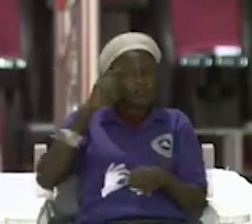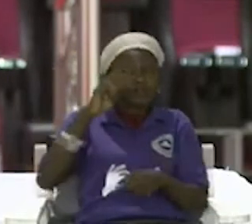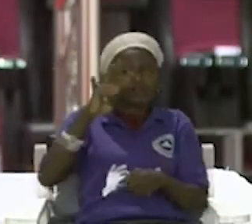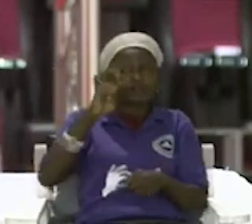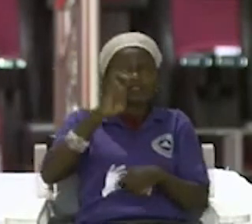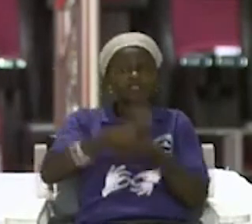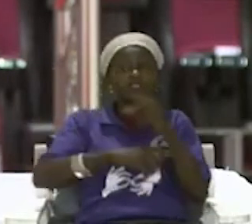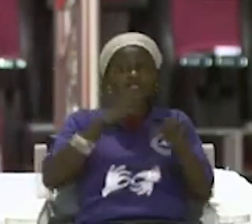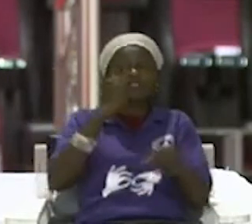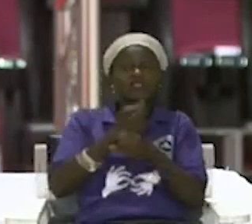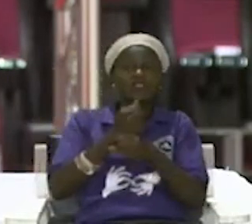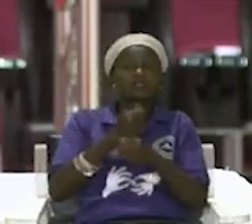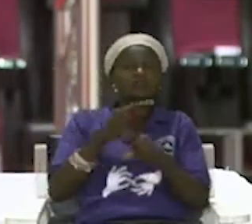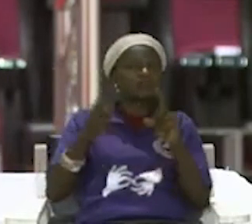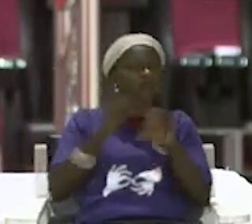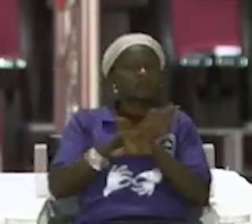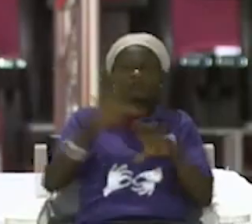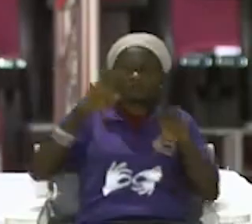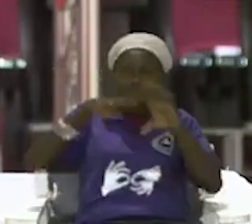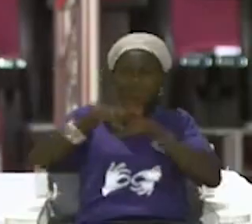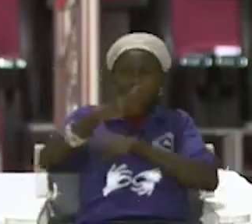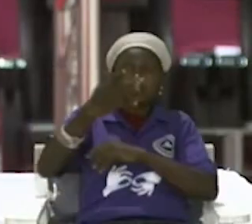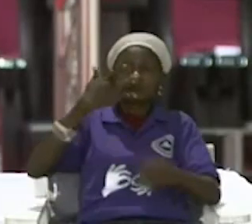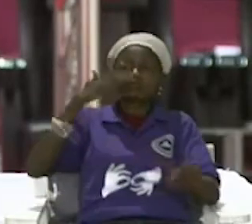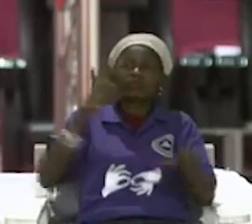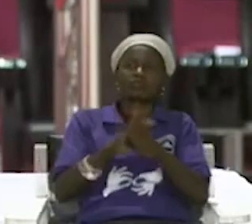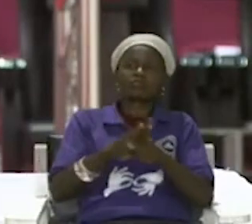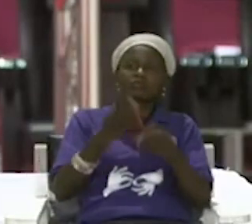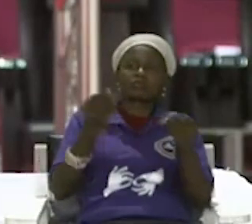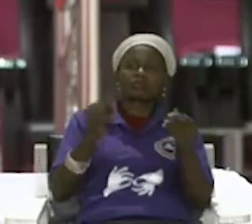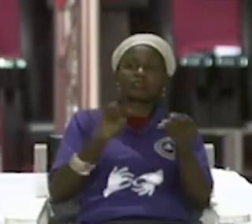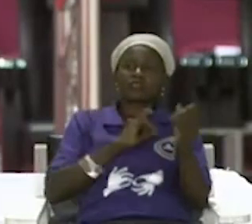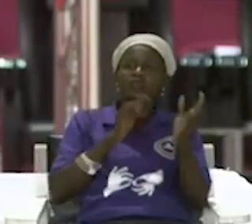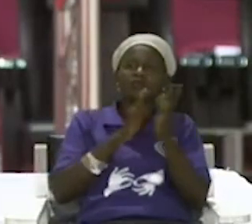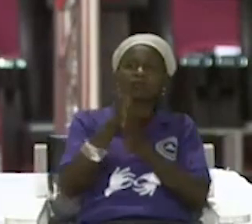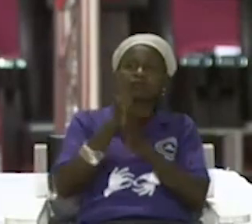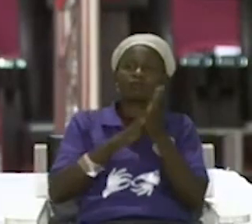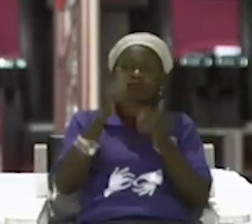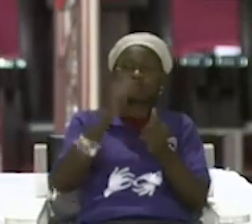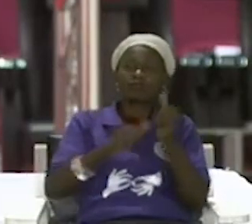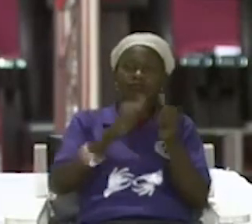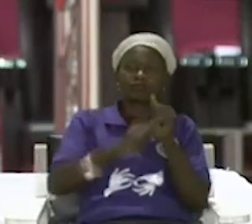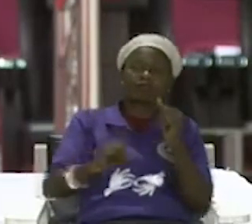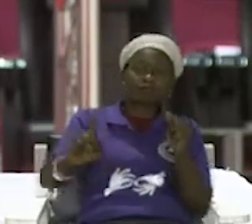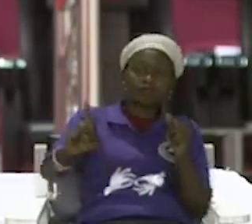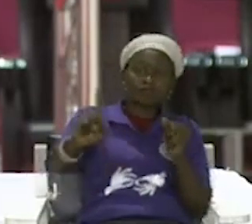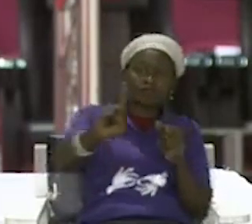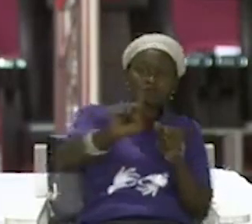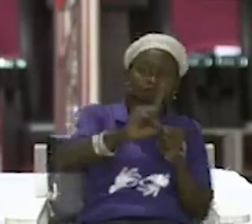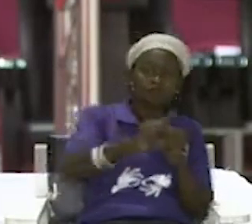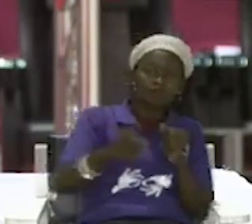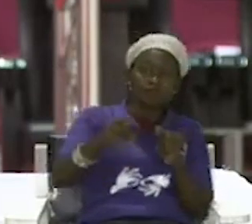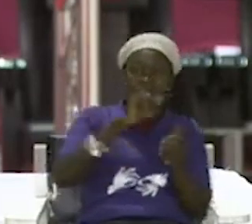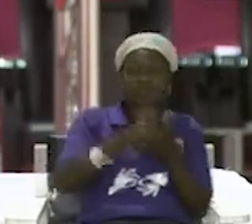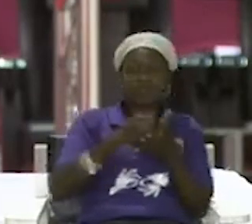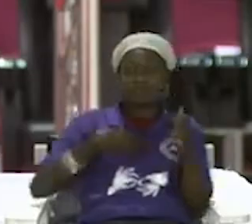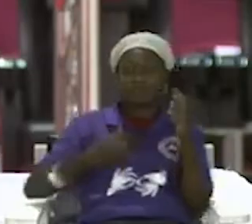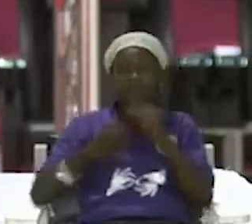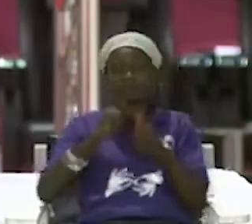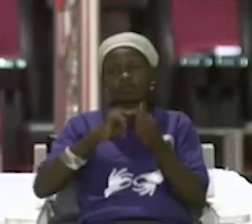the promised land. I pray for every one of you who have problems with